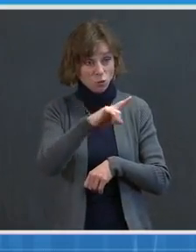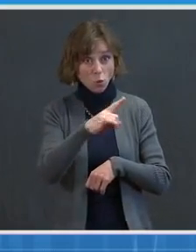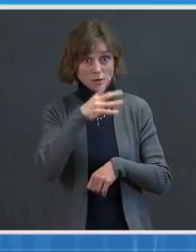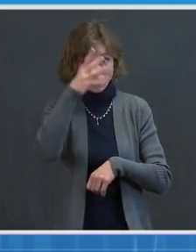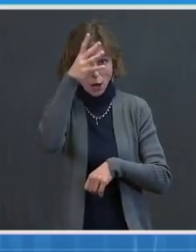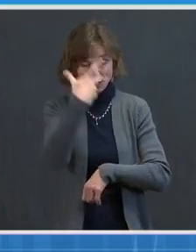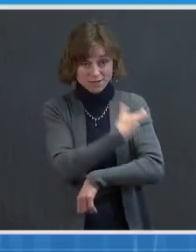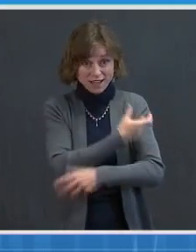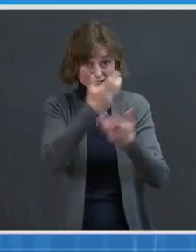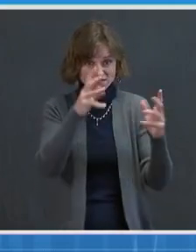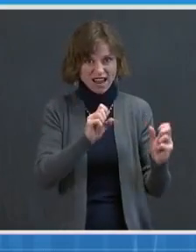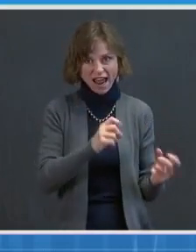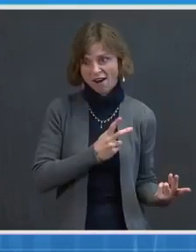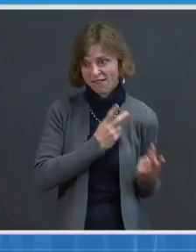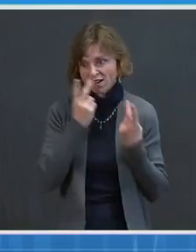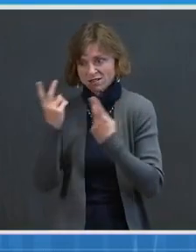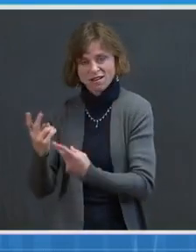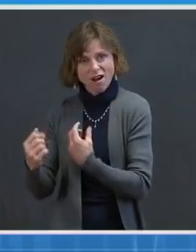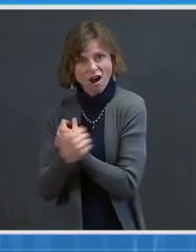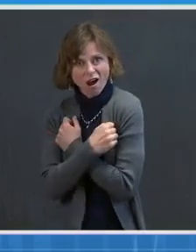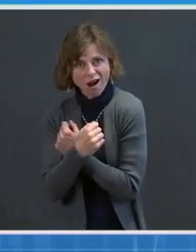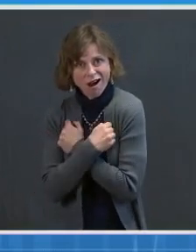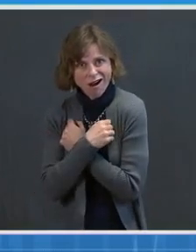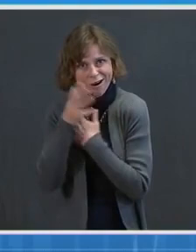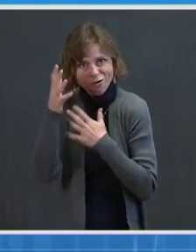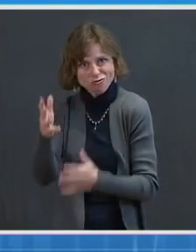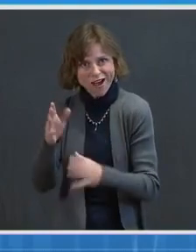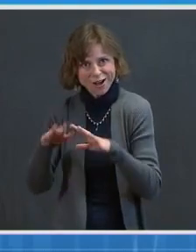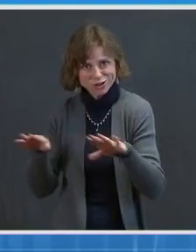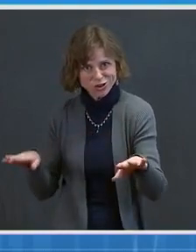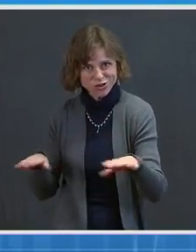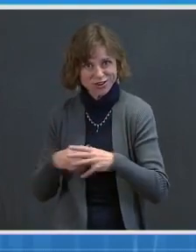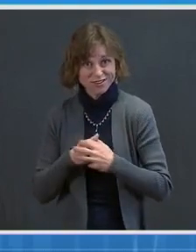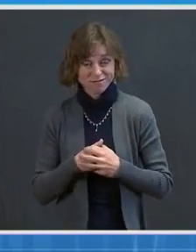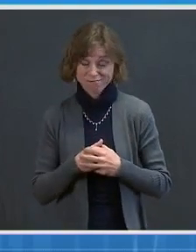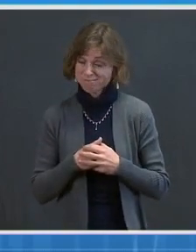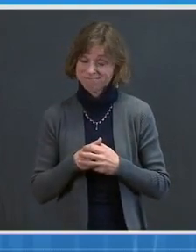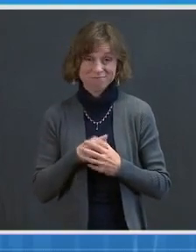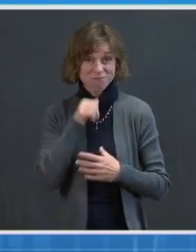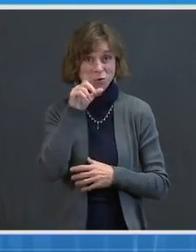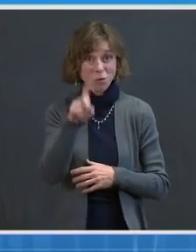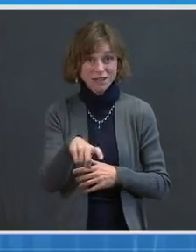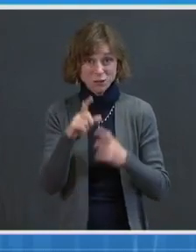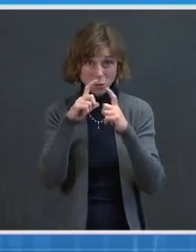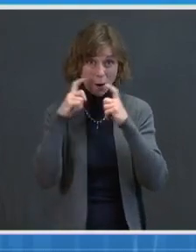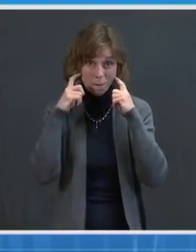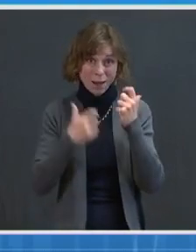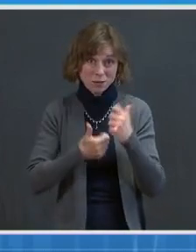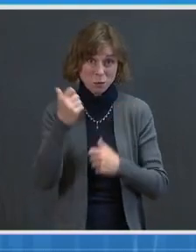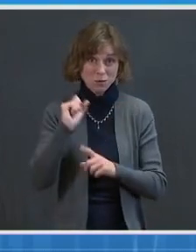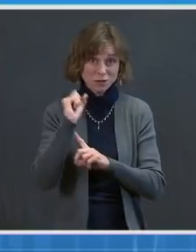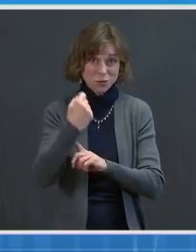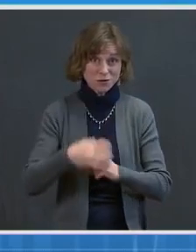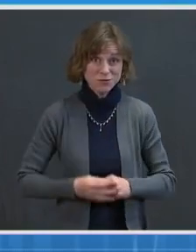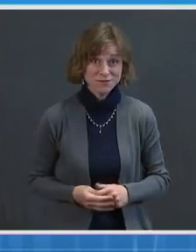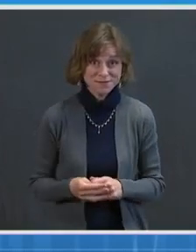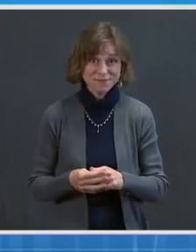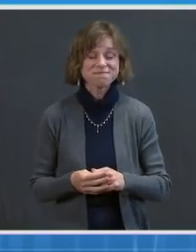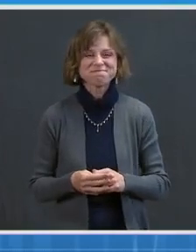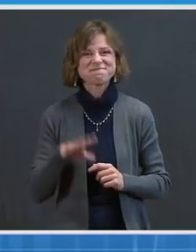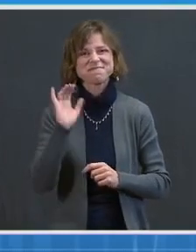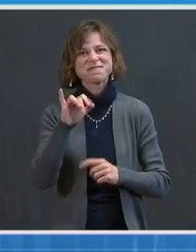their grandchildren, and in most circumstances, without wearing a mask. This is an